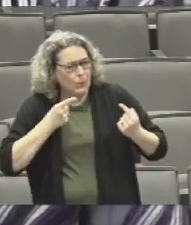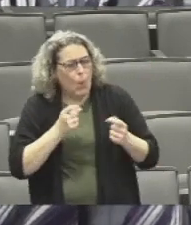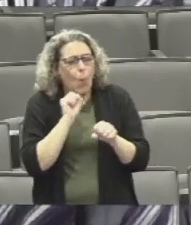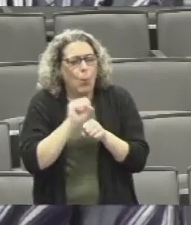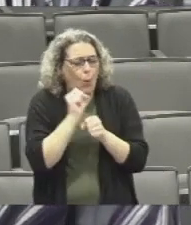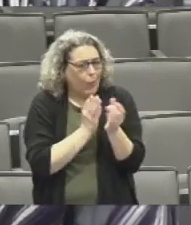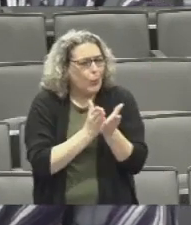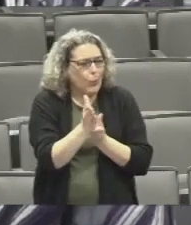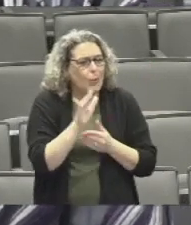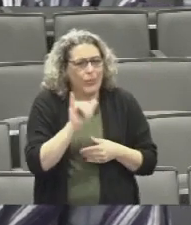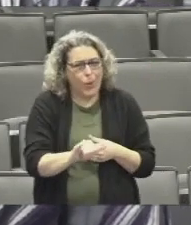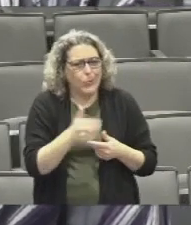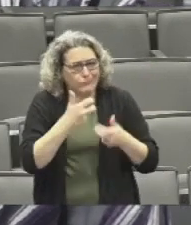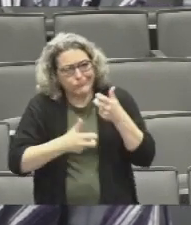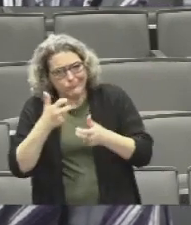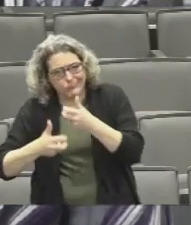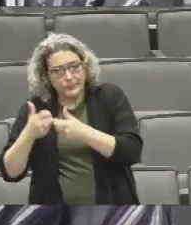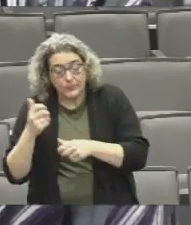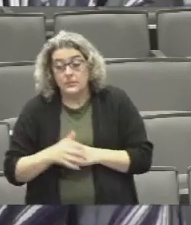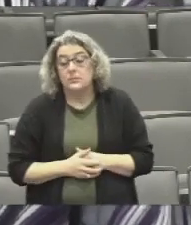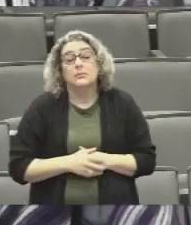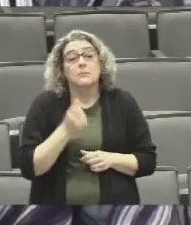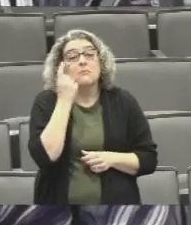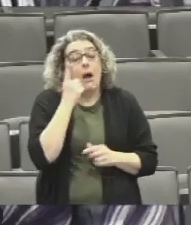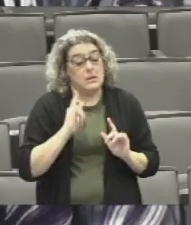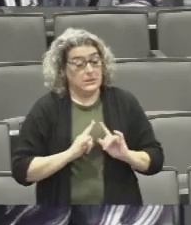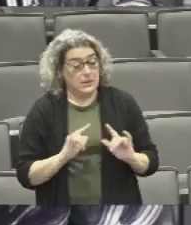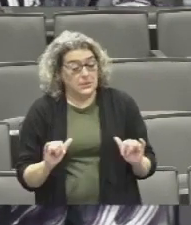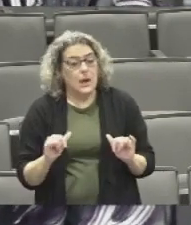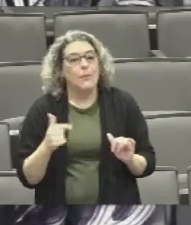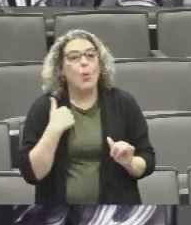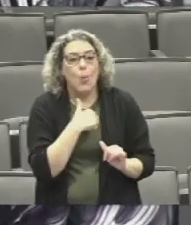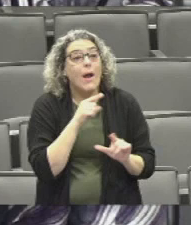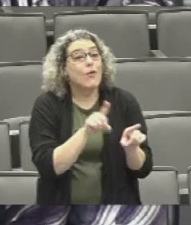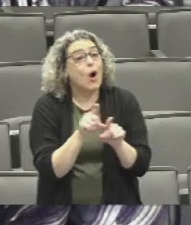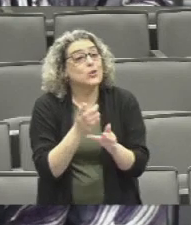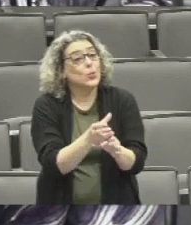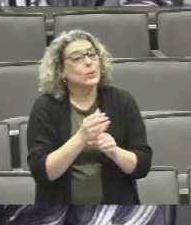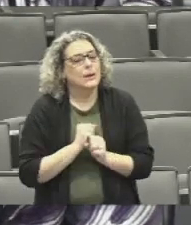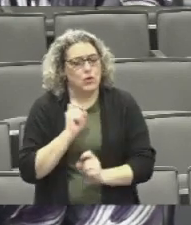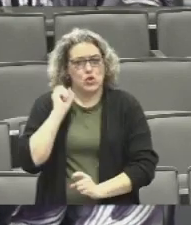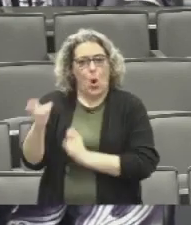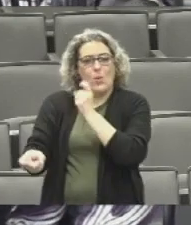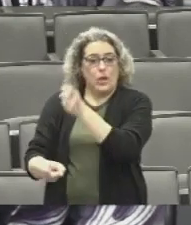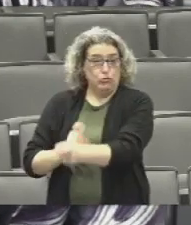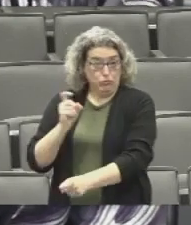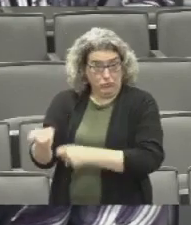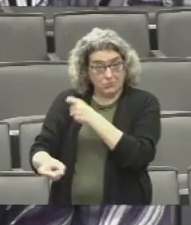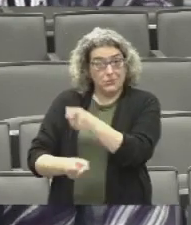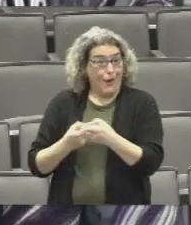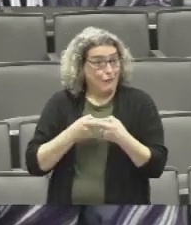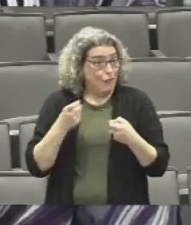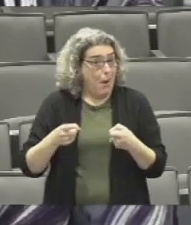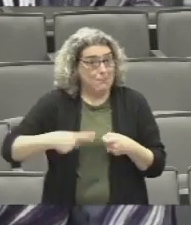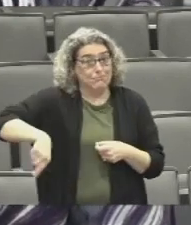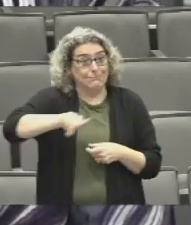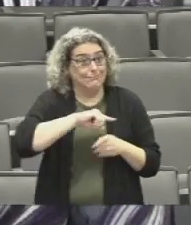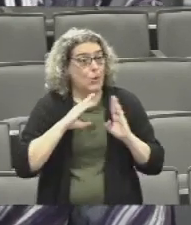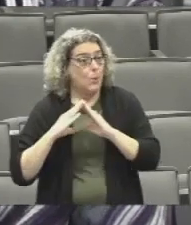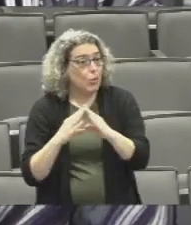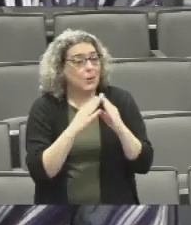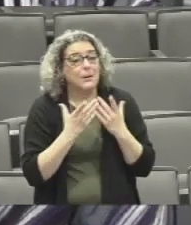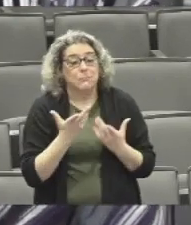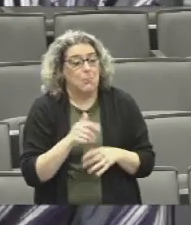same time, I also want to share with you, we have had donations in our community from